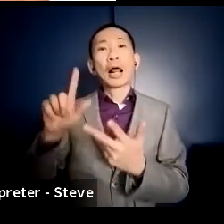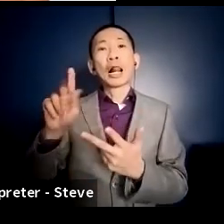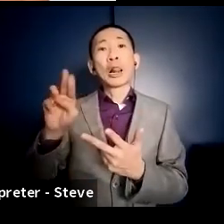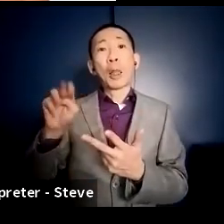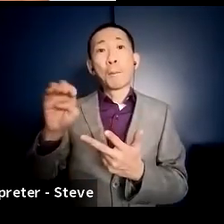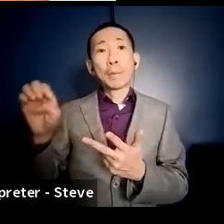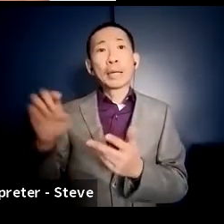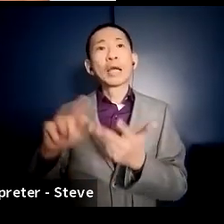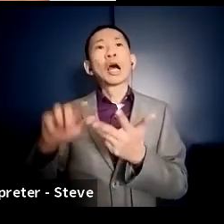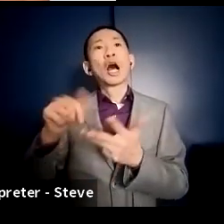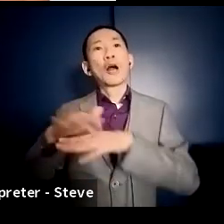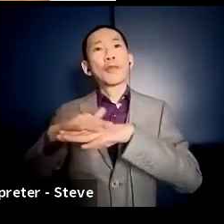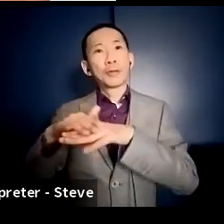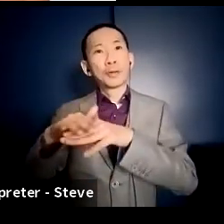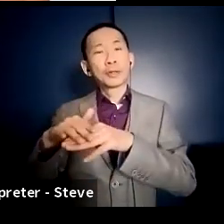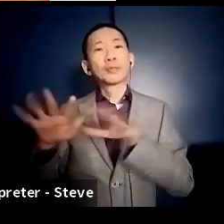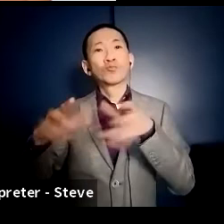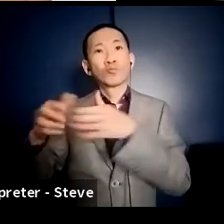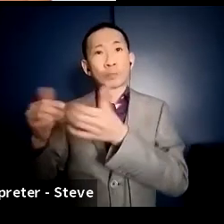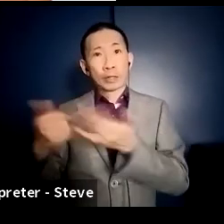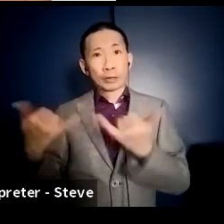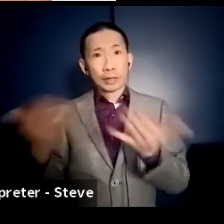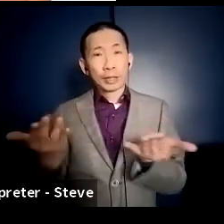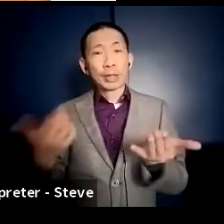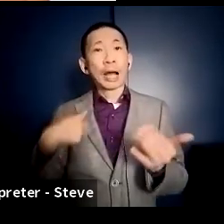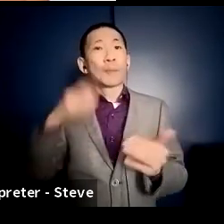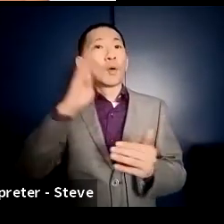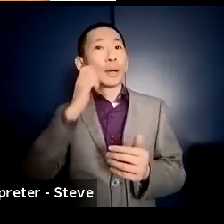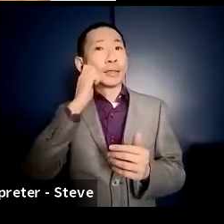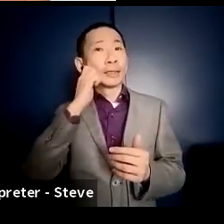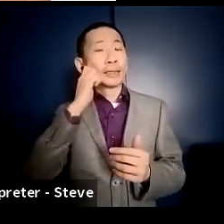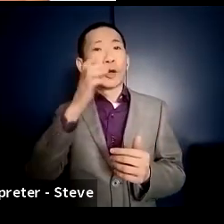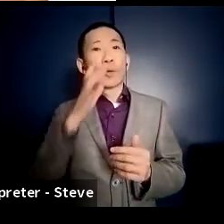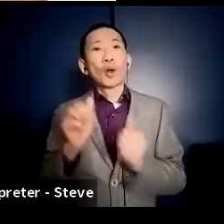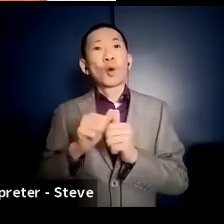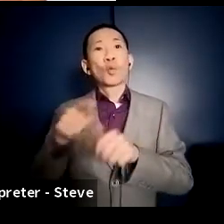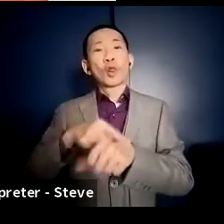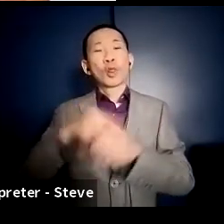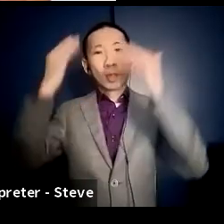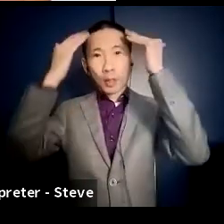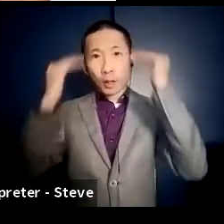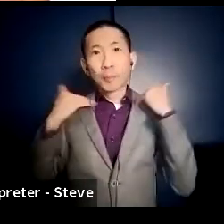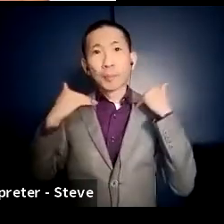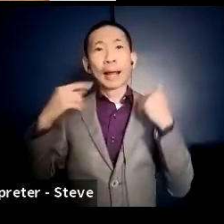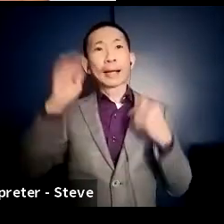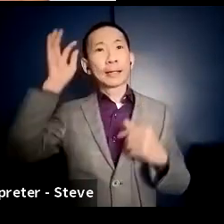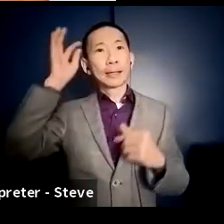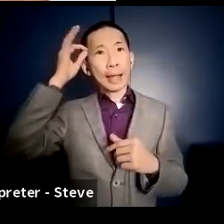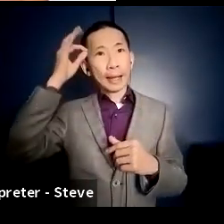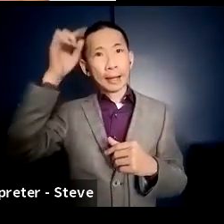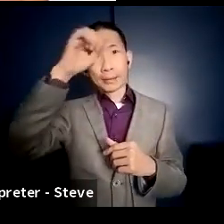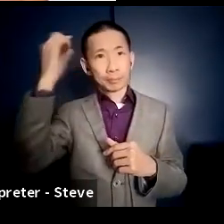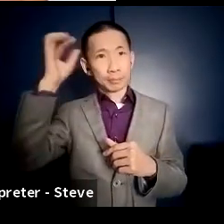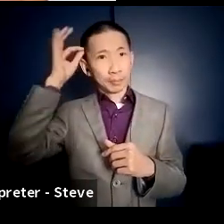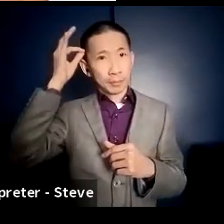today. As a visual description, I'm a brown-skinned woman with long black hair. I'm wearing bright